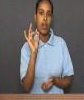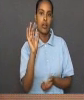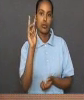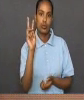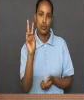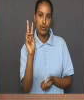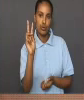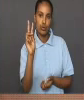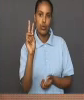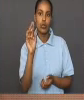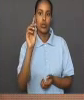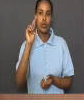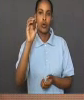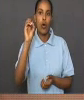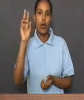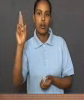31.82 torr.